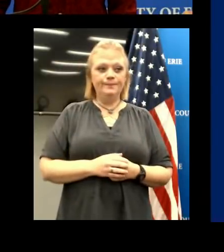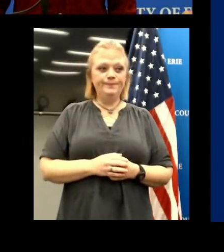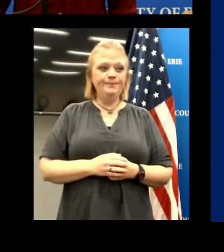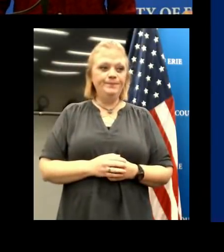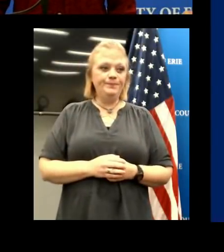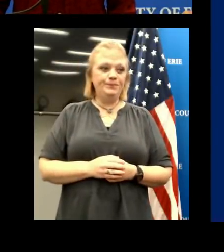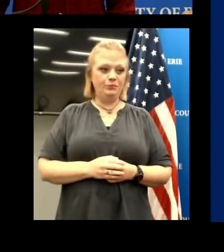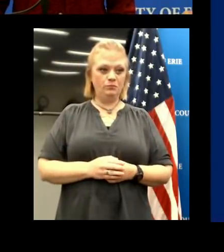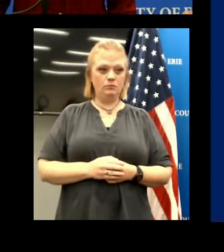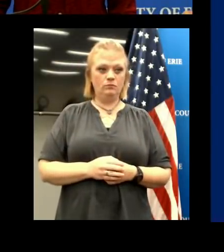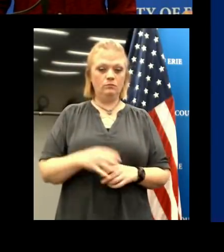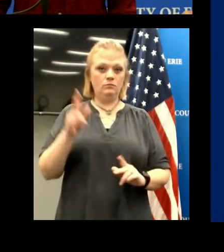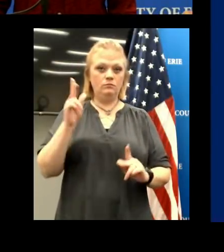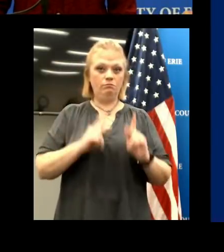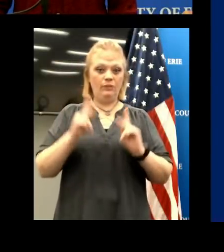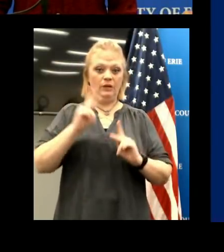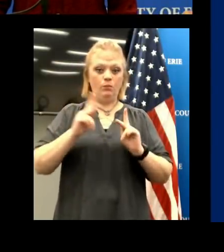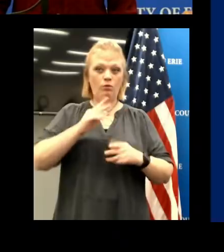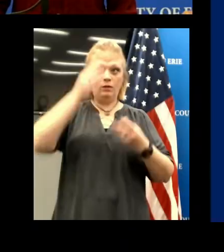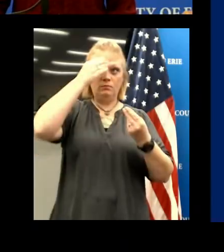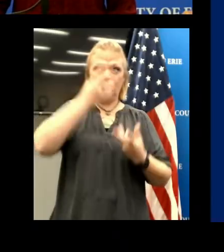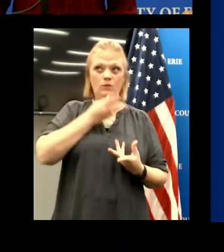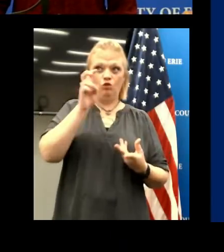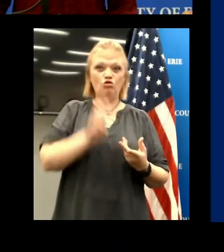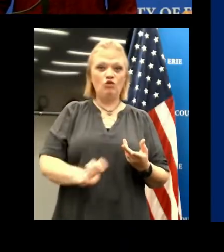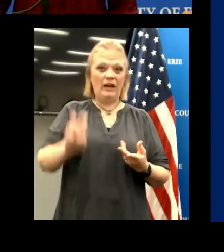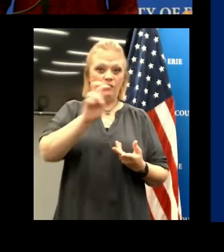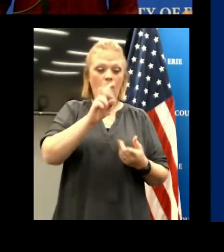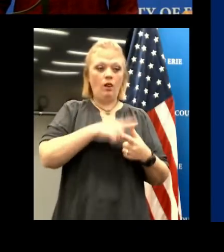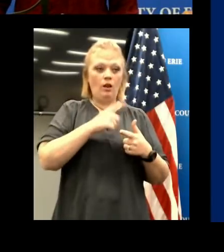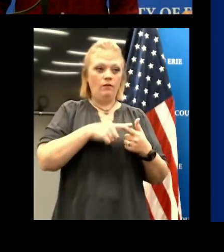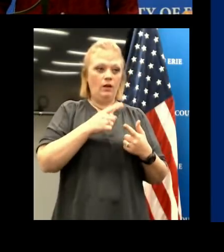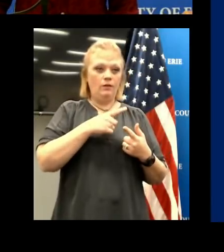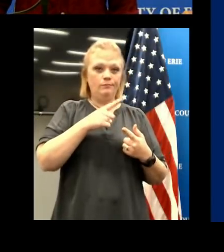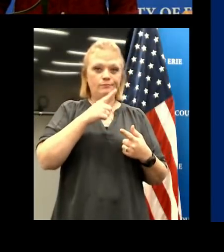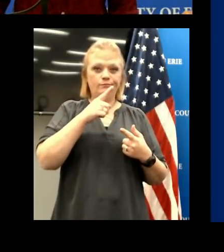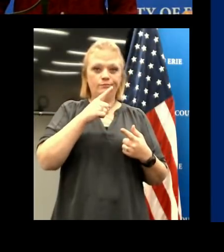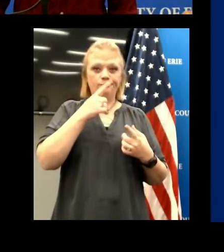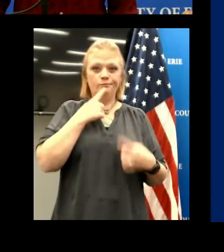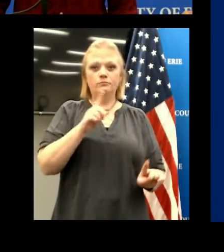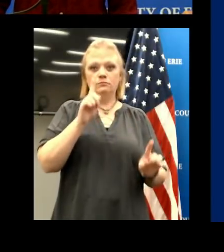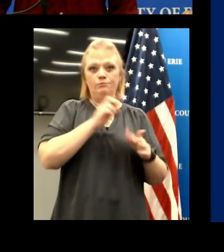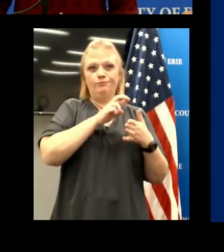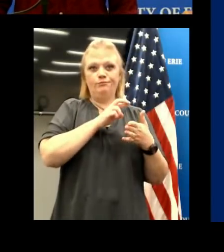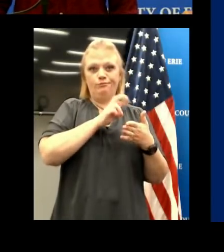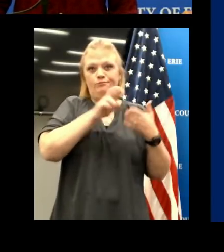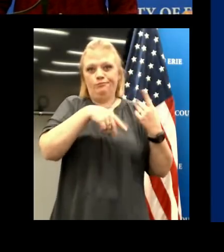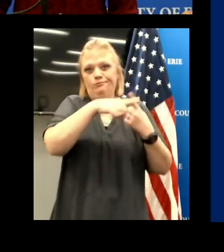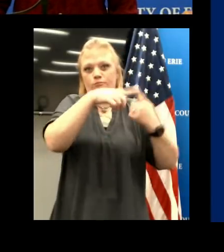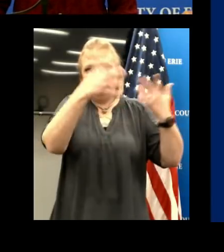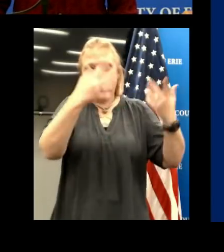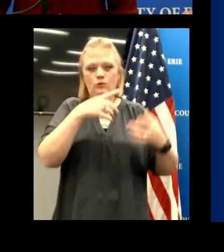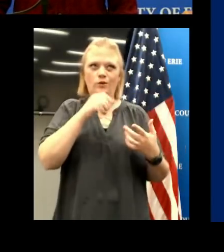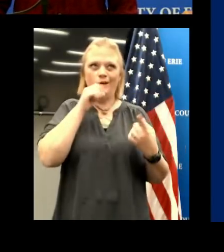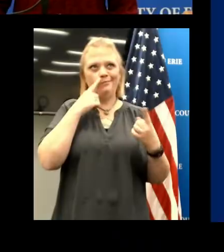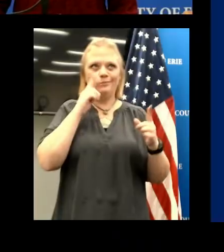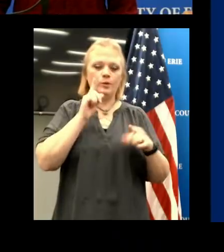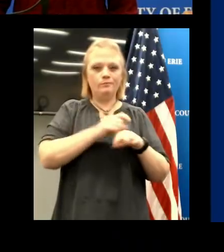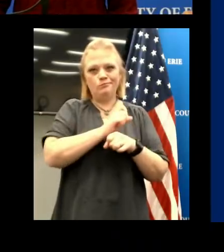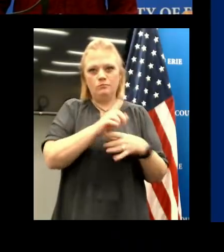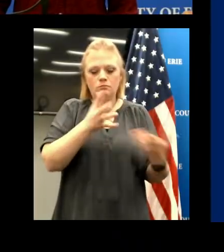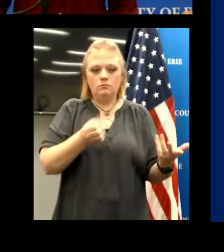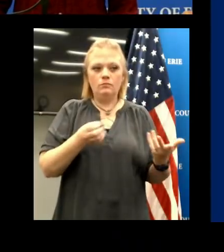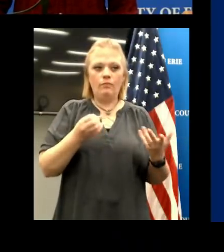people who report to us a travel history and then test positive. We're seeing a lot of cases in sports teams,